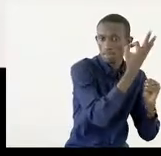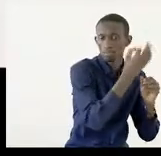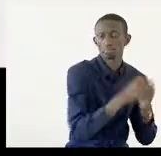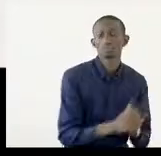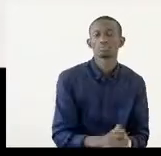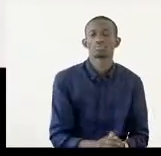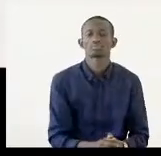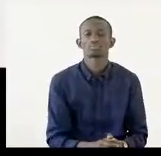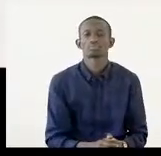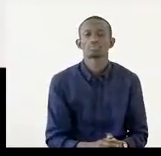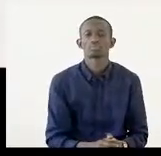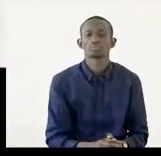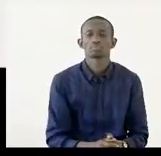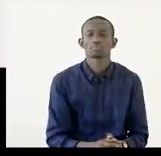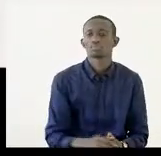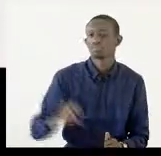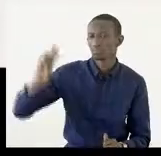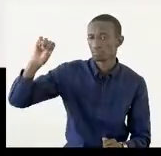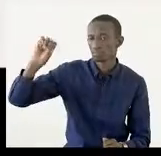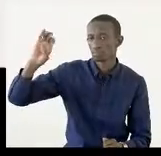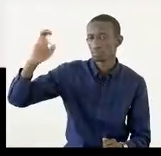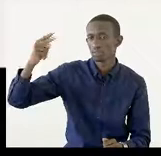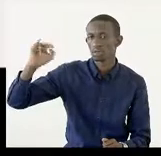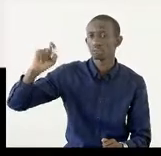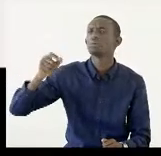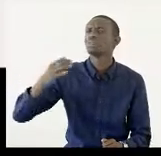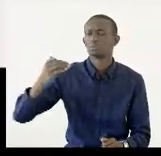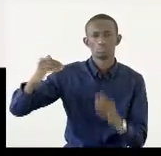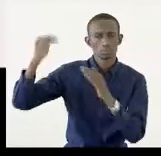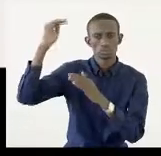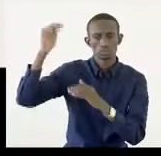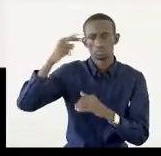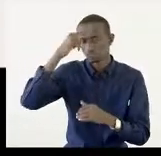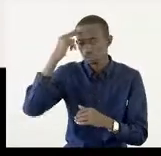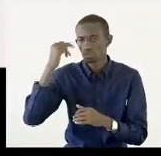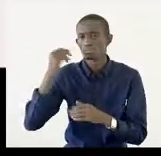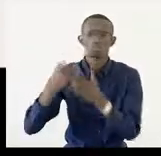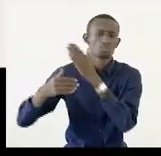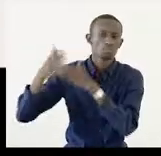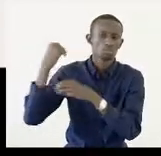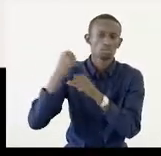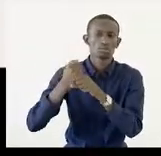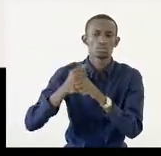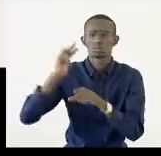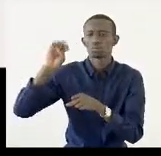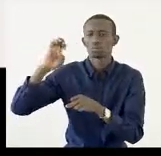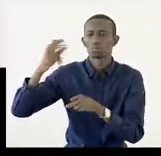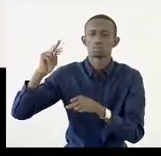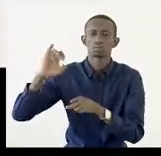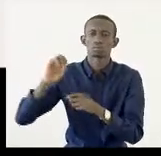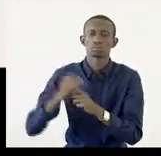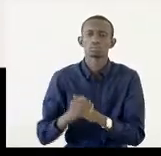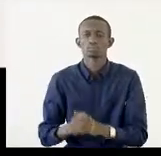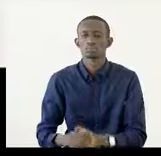metapositions. The mechanism is similar because we have done these mechanisms from